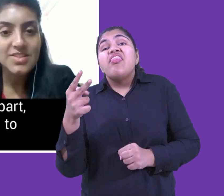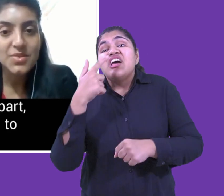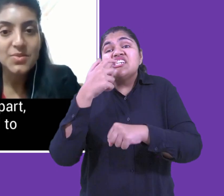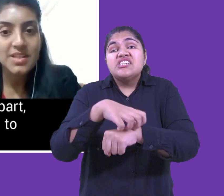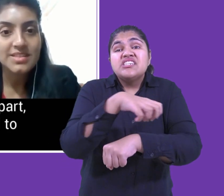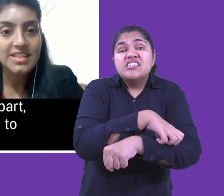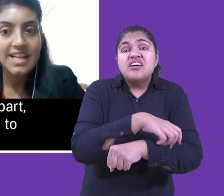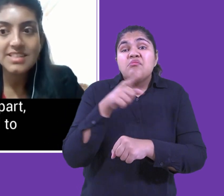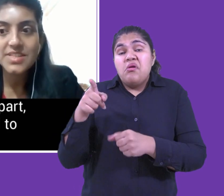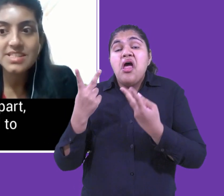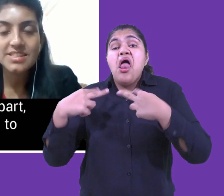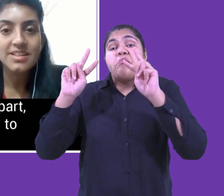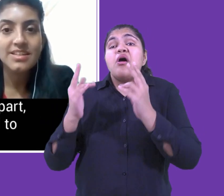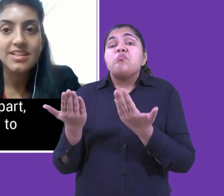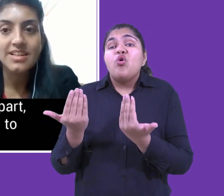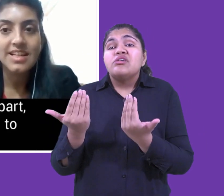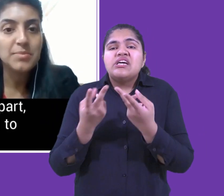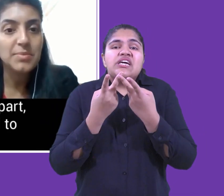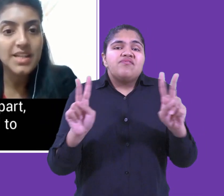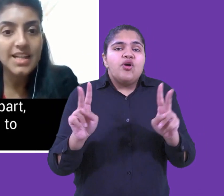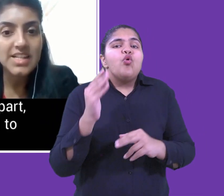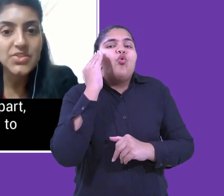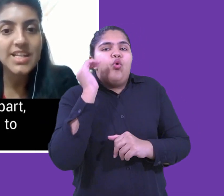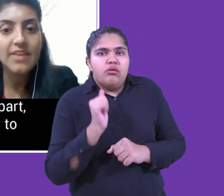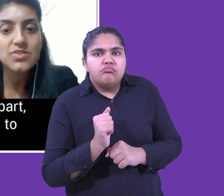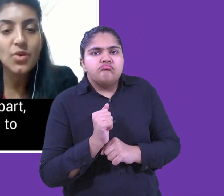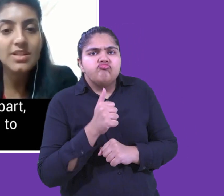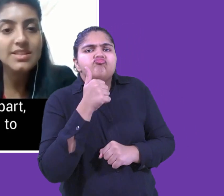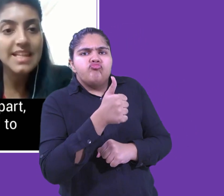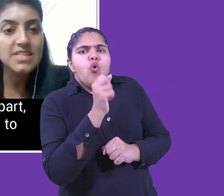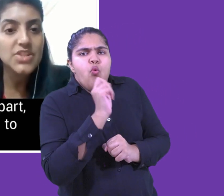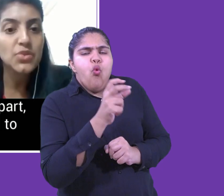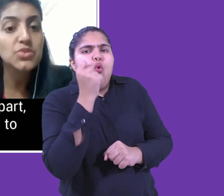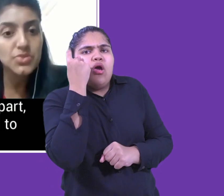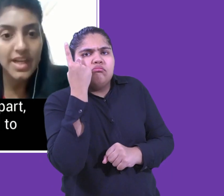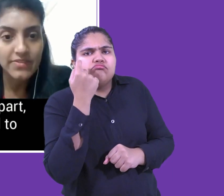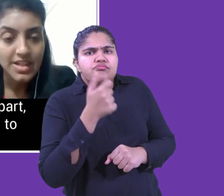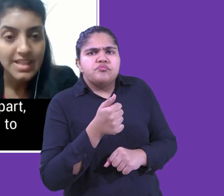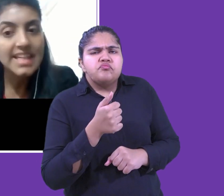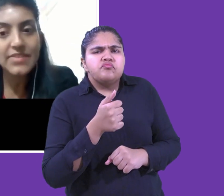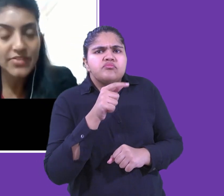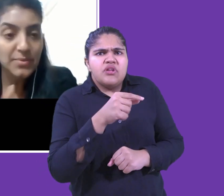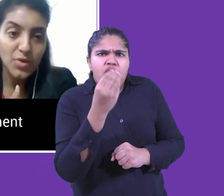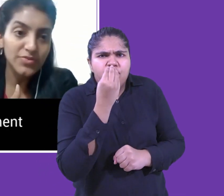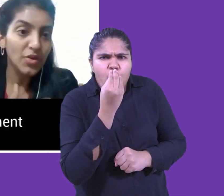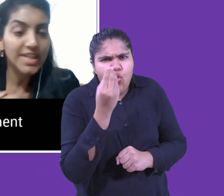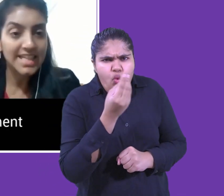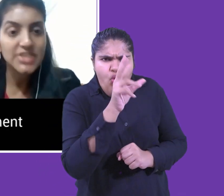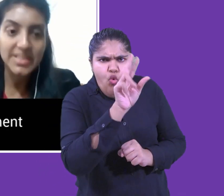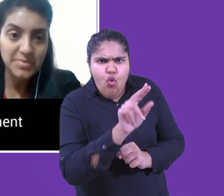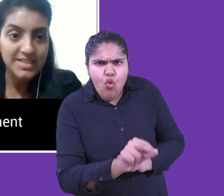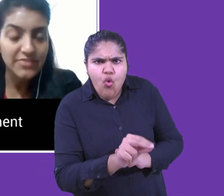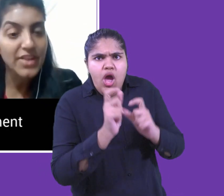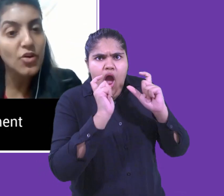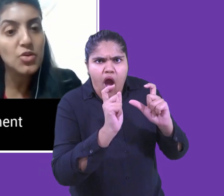Doctor, so the diet which like people can actually have, so what are the things which are good to have? Like even if I'm not following